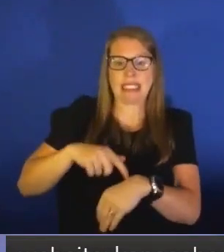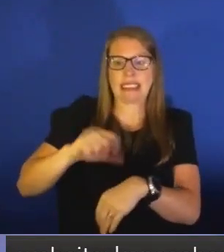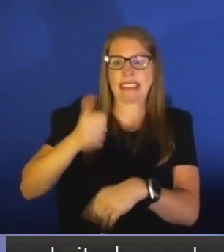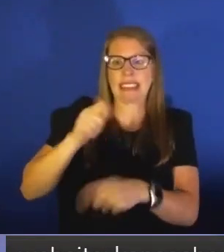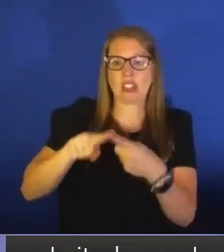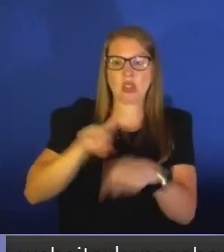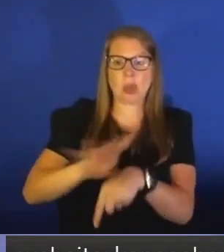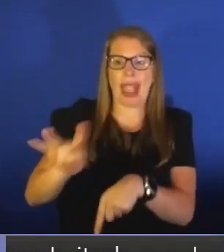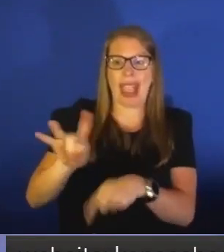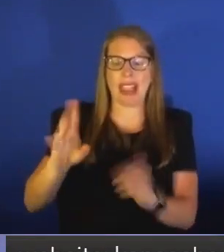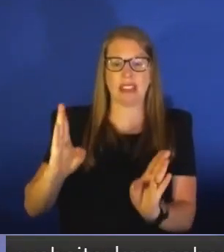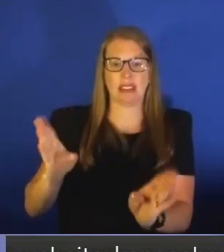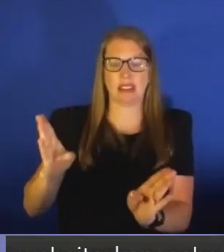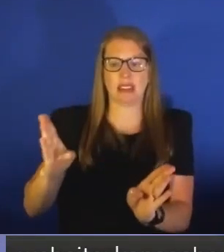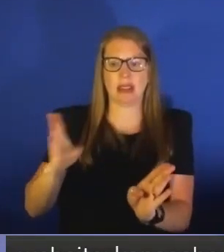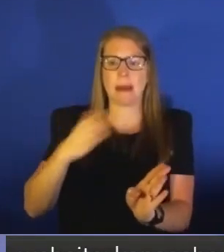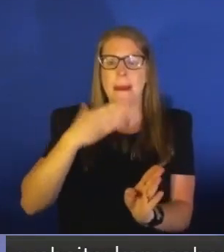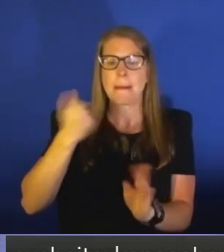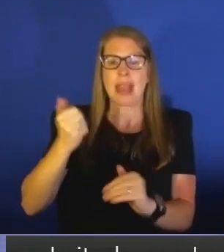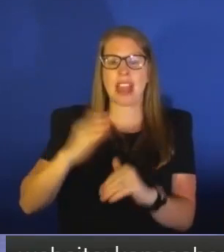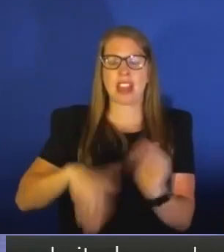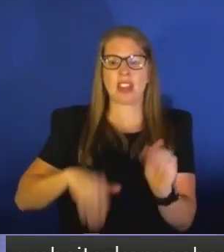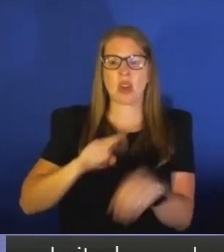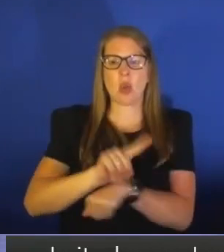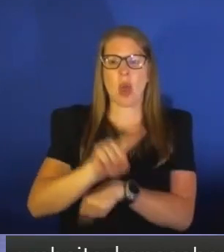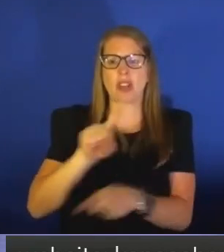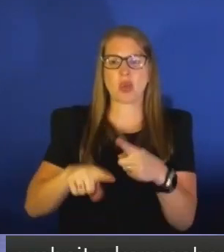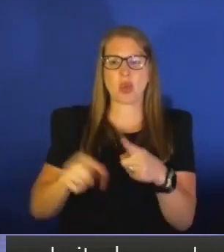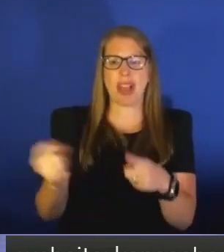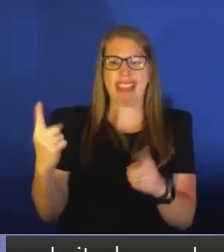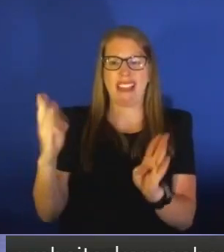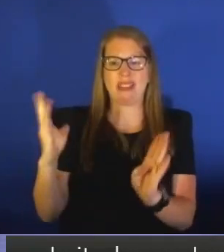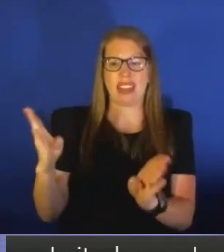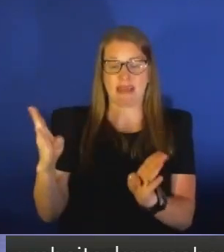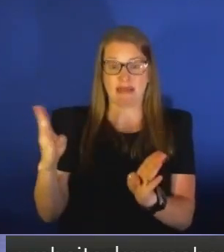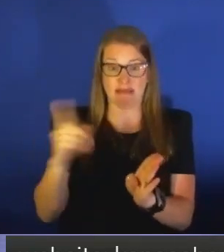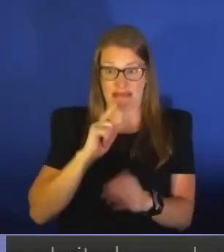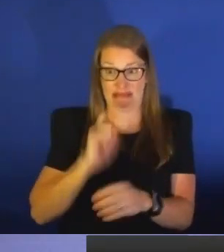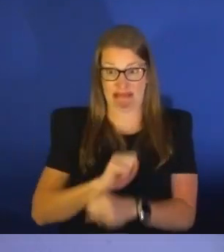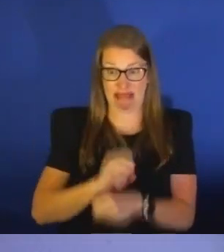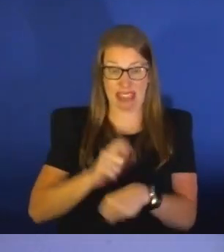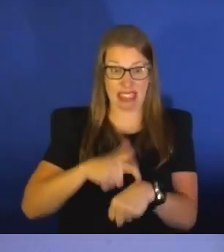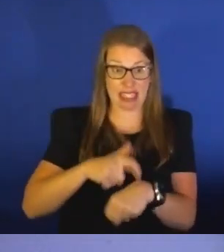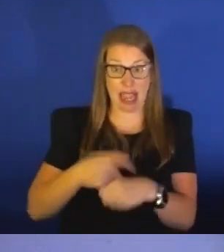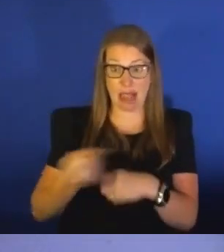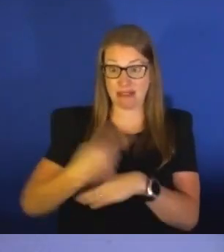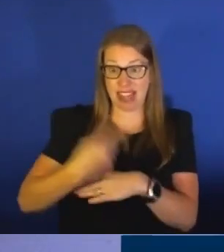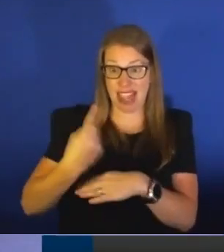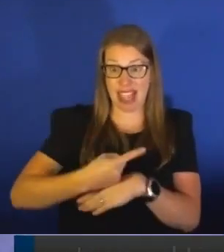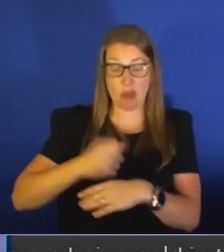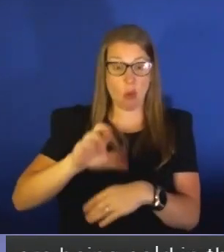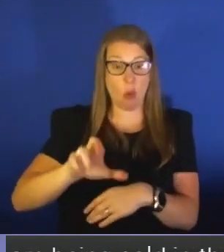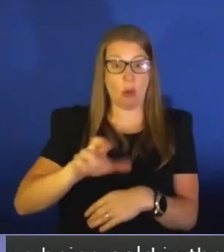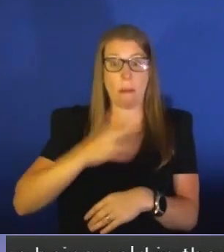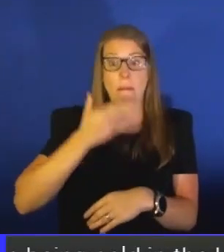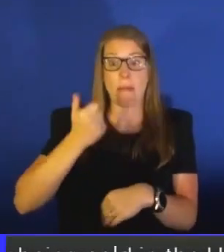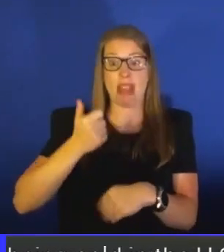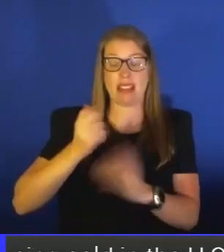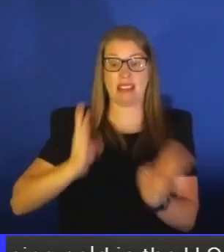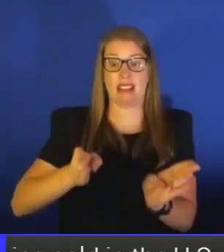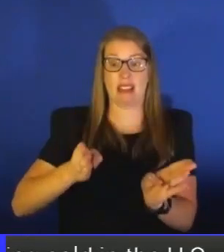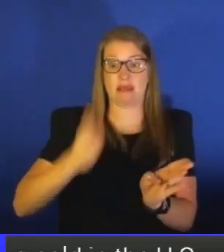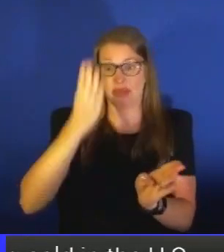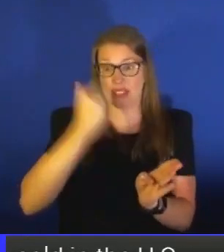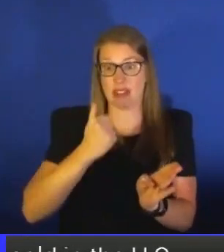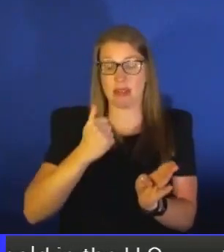8 is better than 1 to 11. Any truth to that about time of day or best slot of sleep? About the main difference